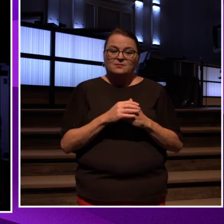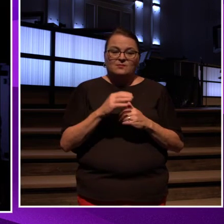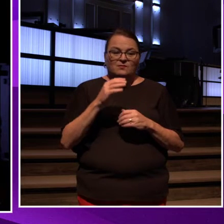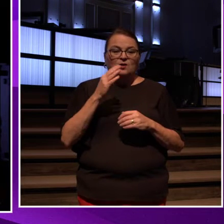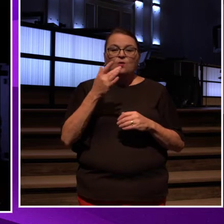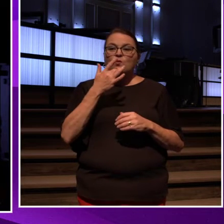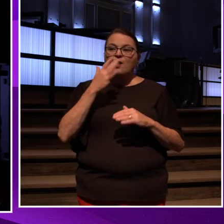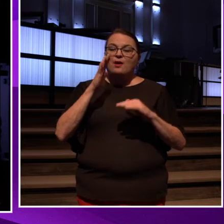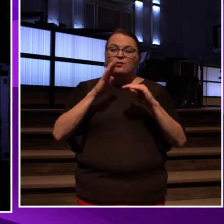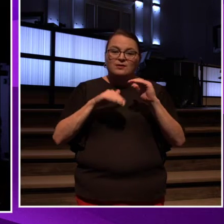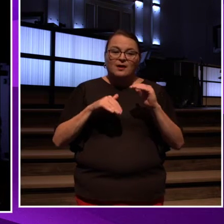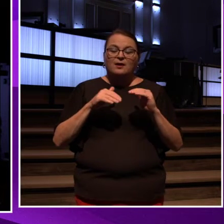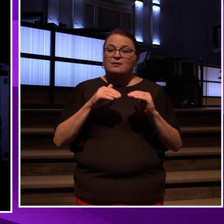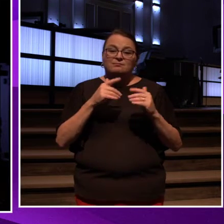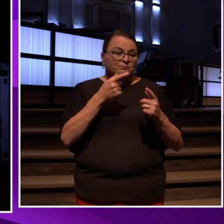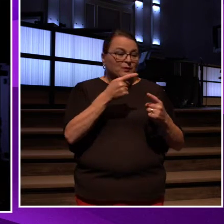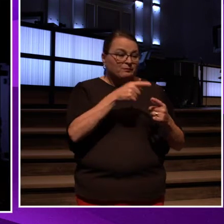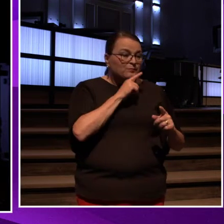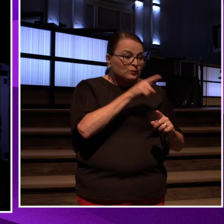than pretense or truth,